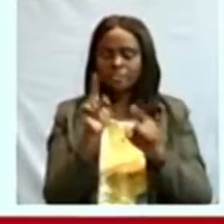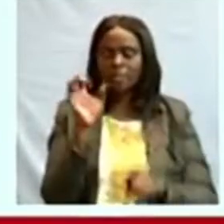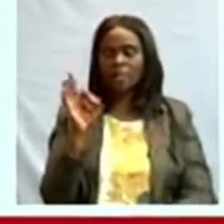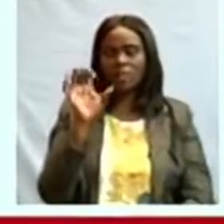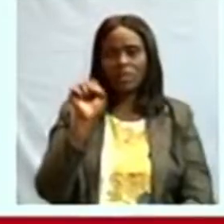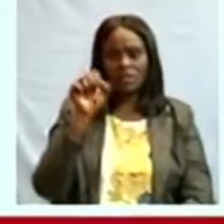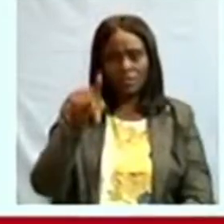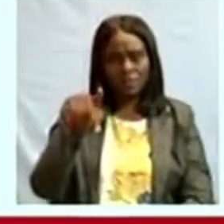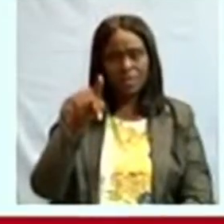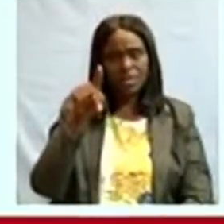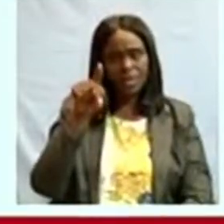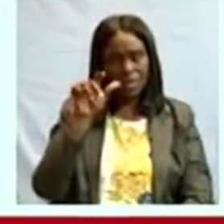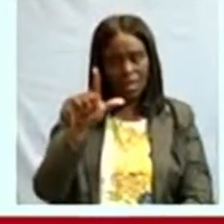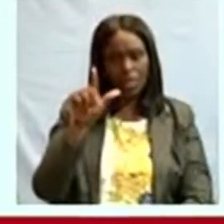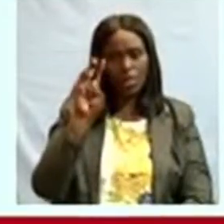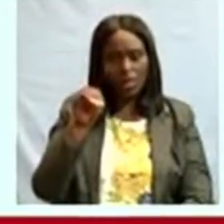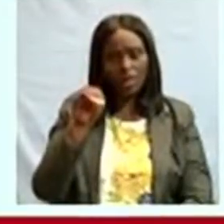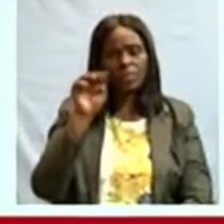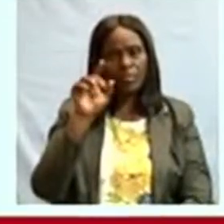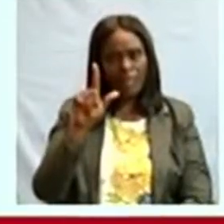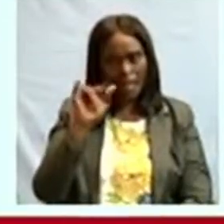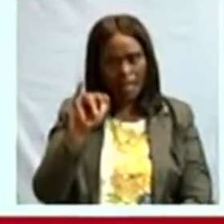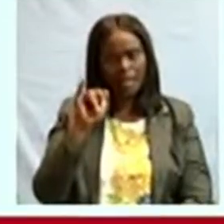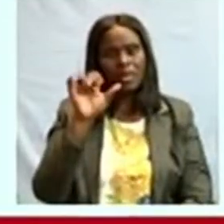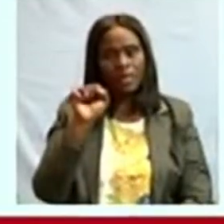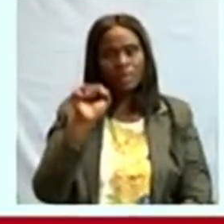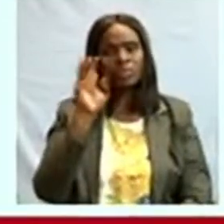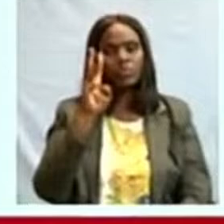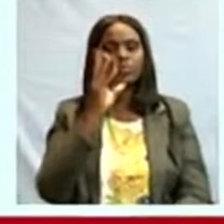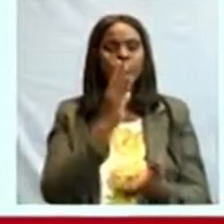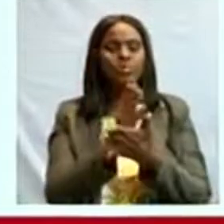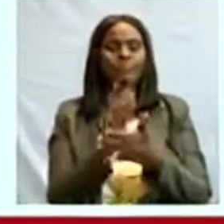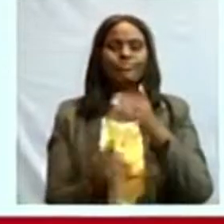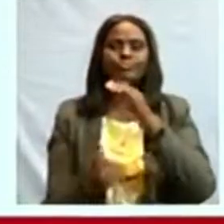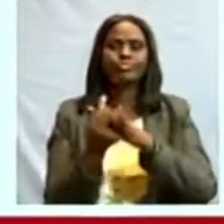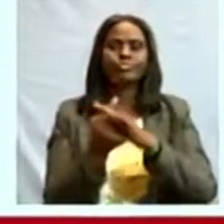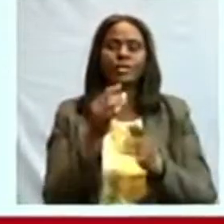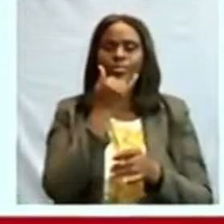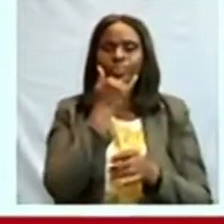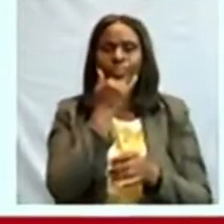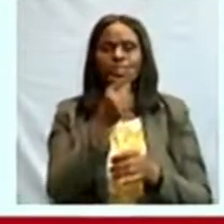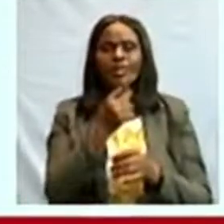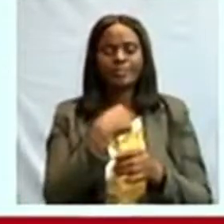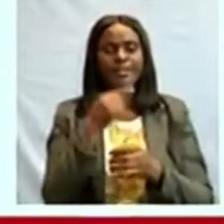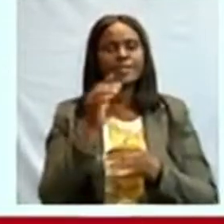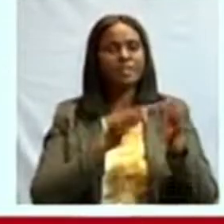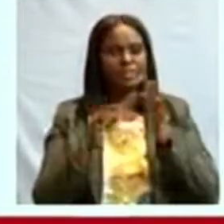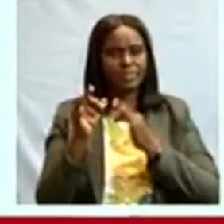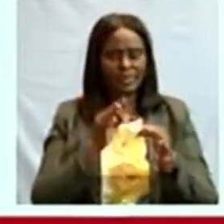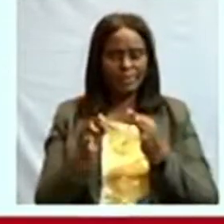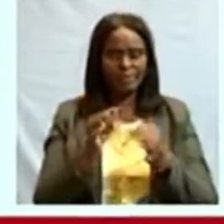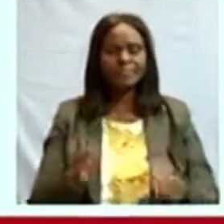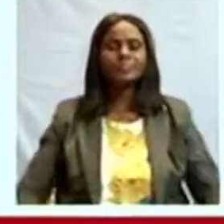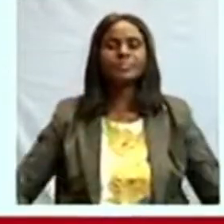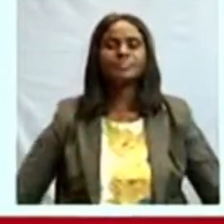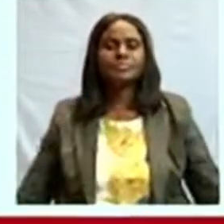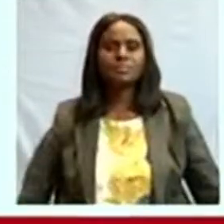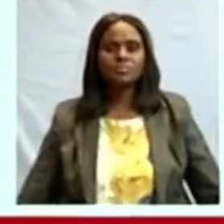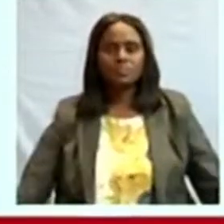FSP MIS will prevent the reoccurrence of such anomalies. I submit.